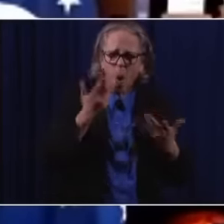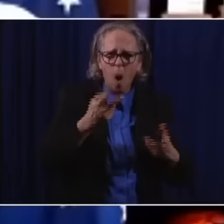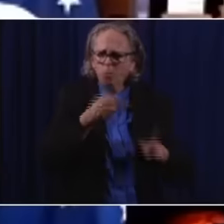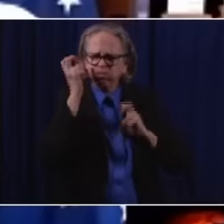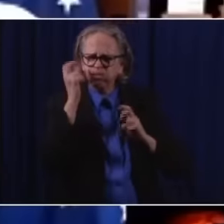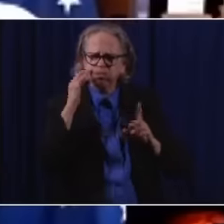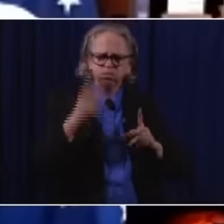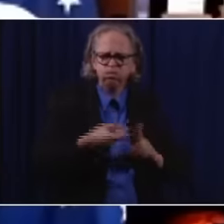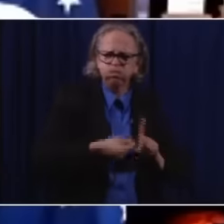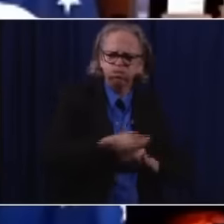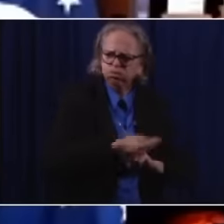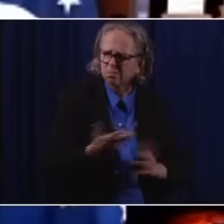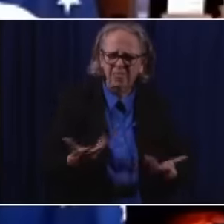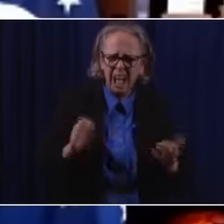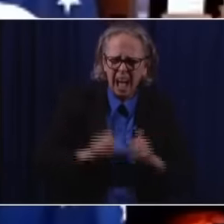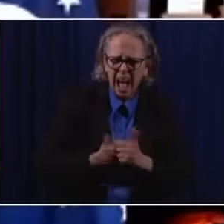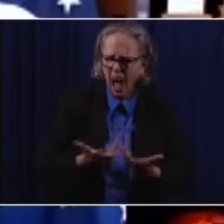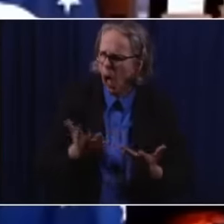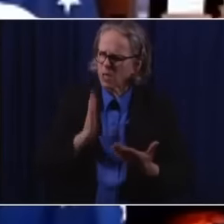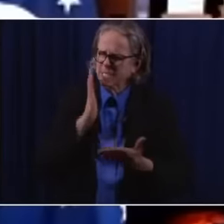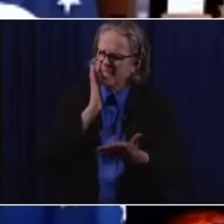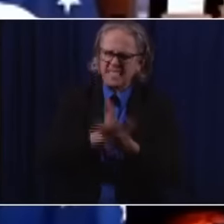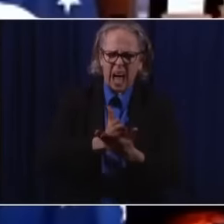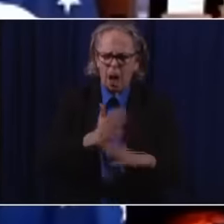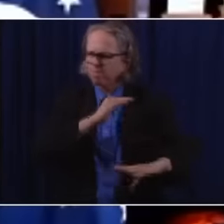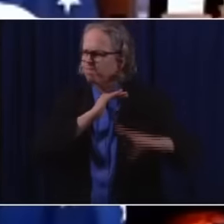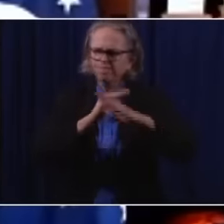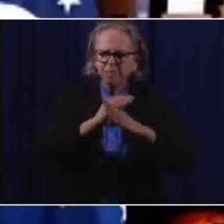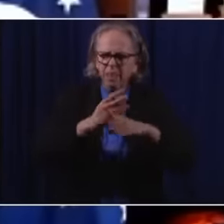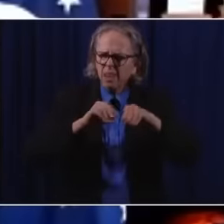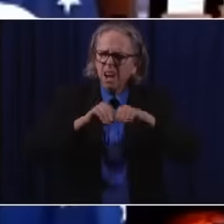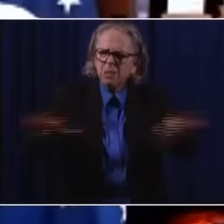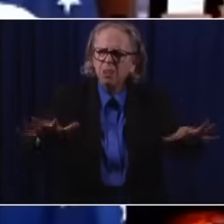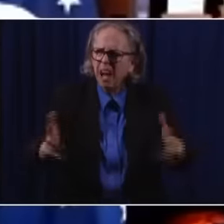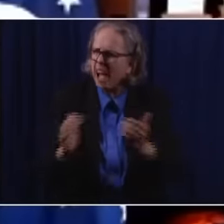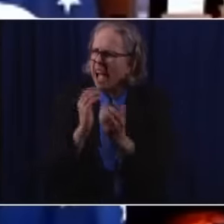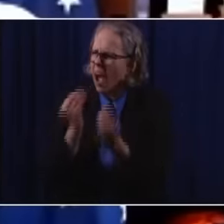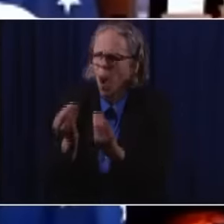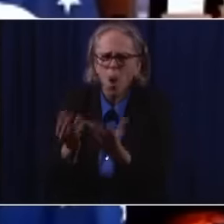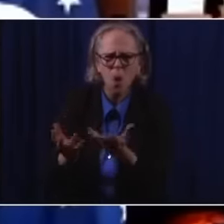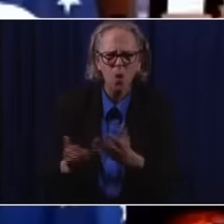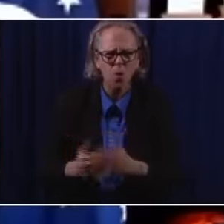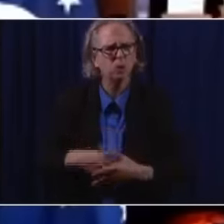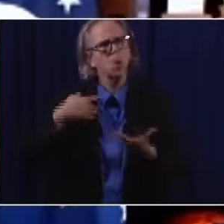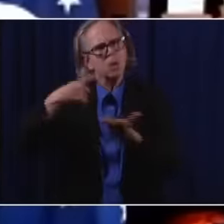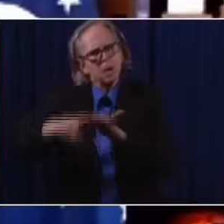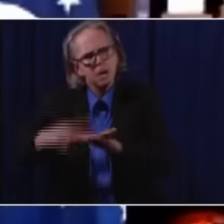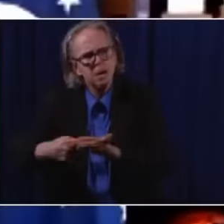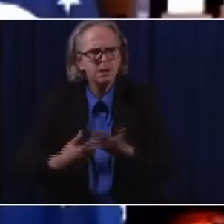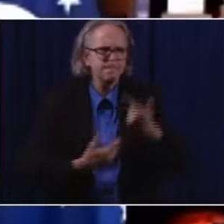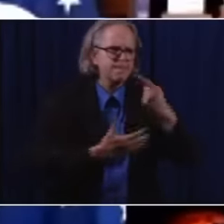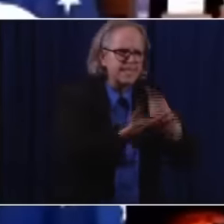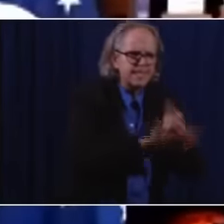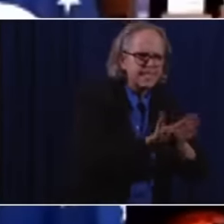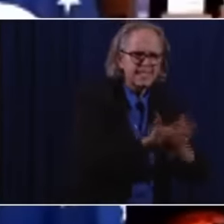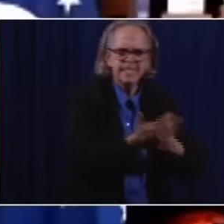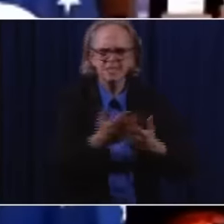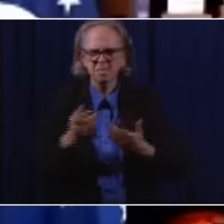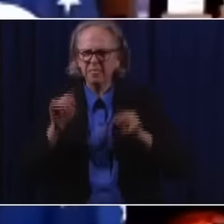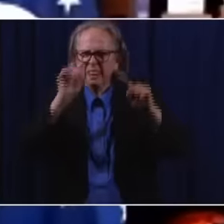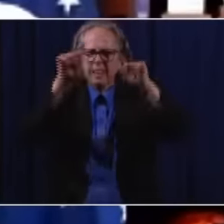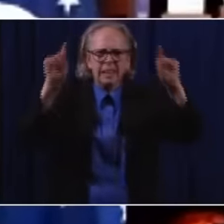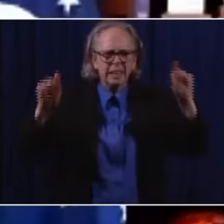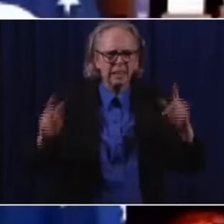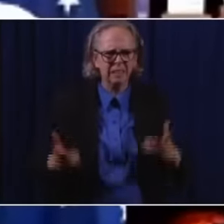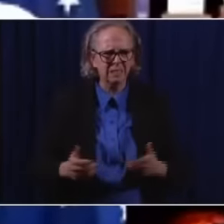trend. And in these conversations, we talked about how they can attack these issues at the local